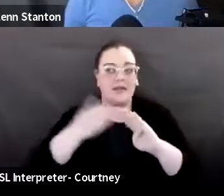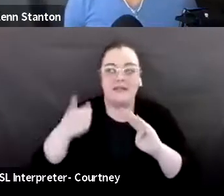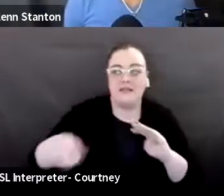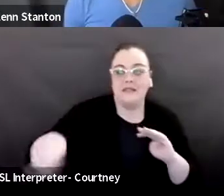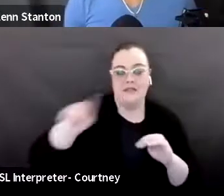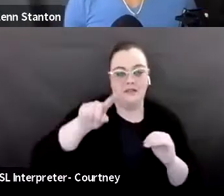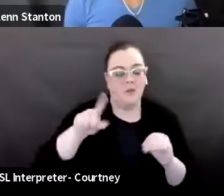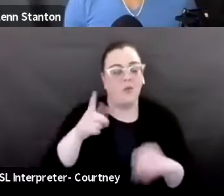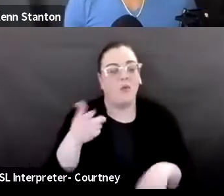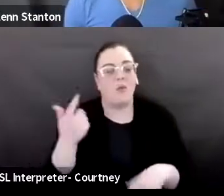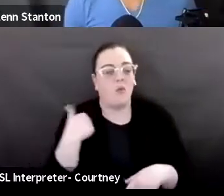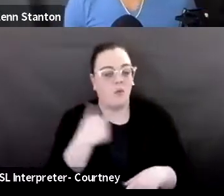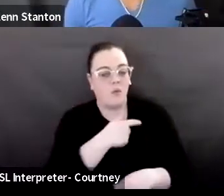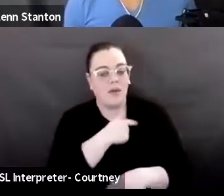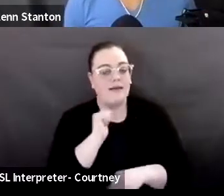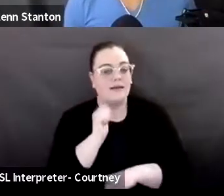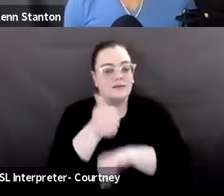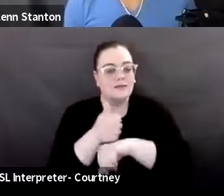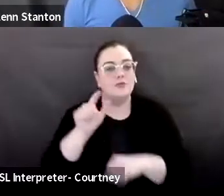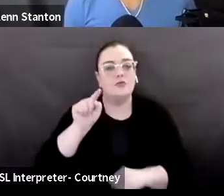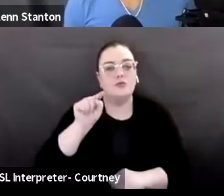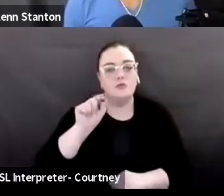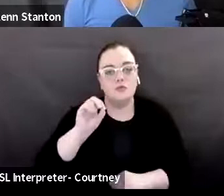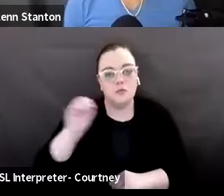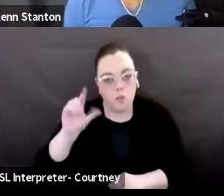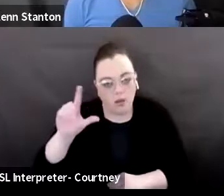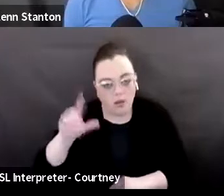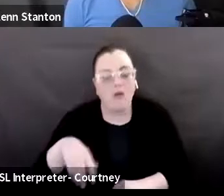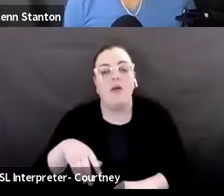communities, we've created tools for